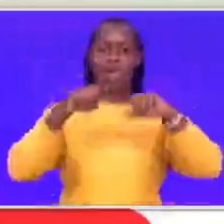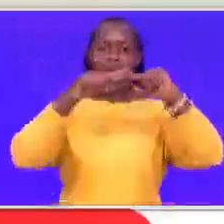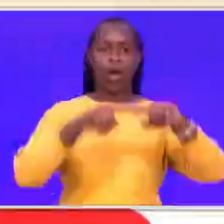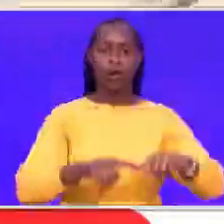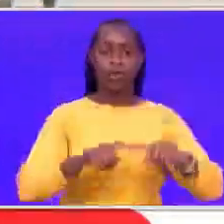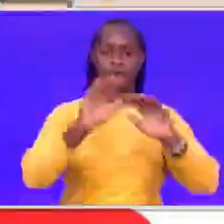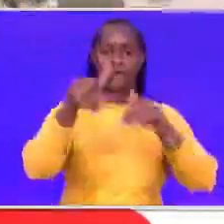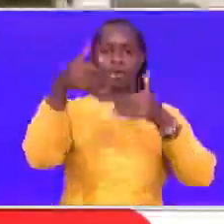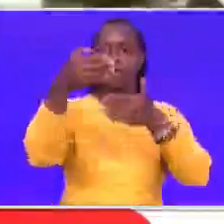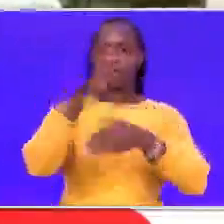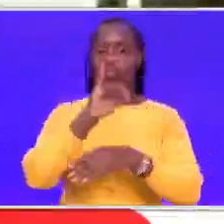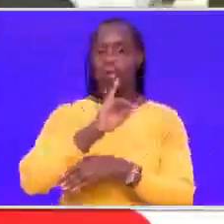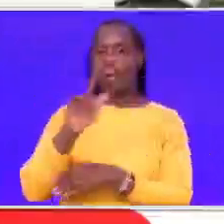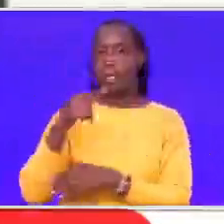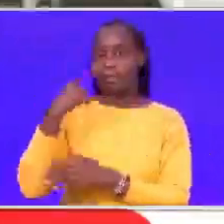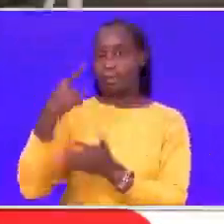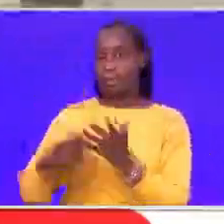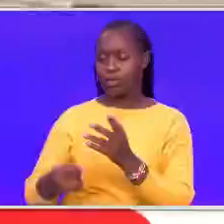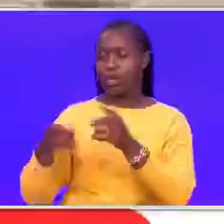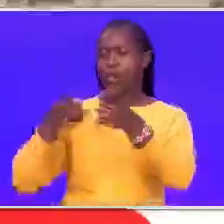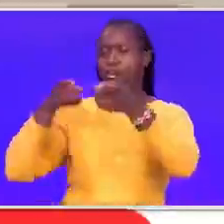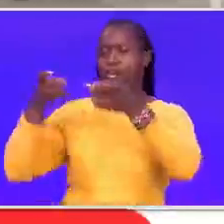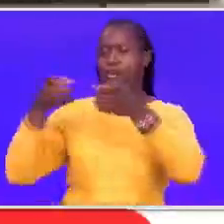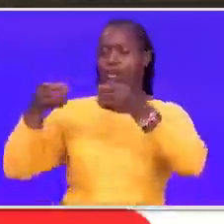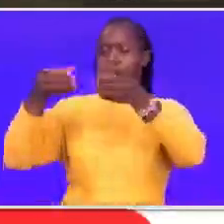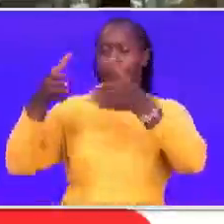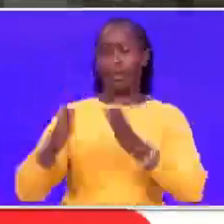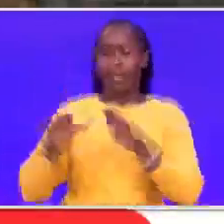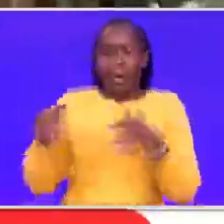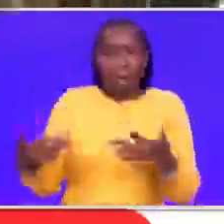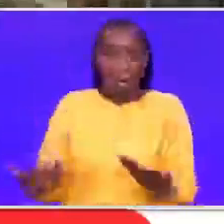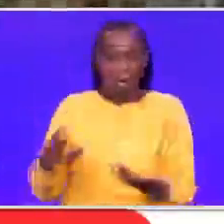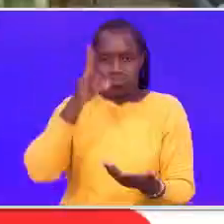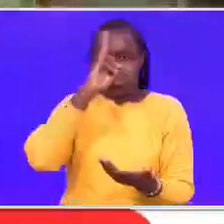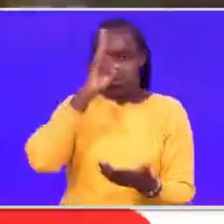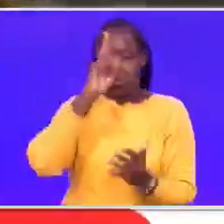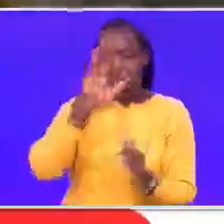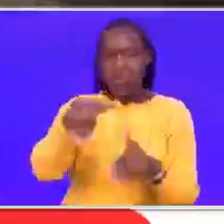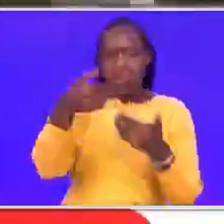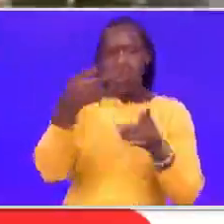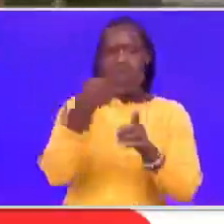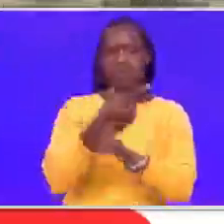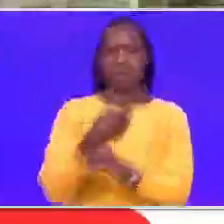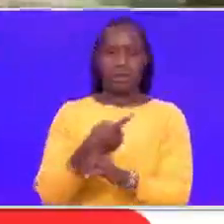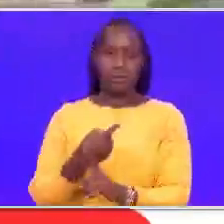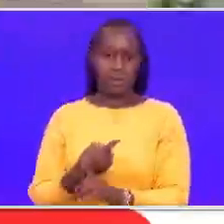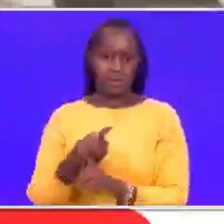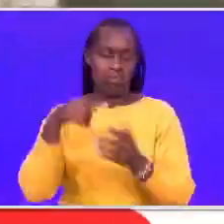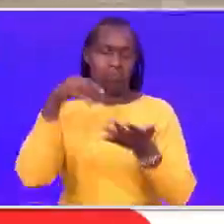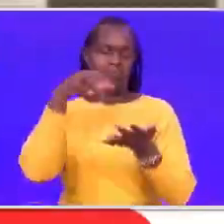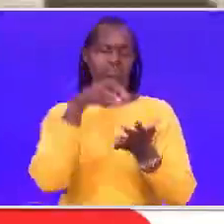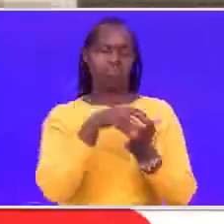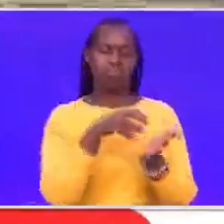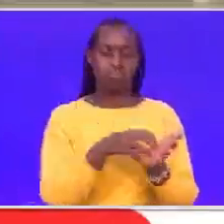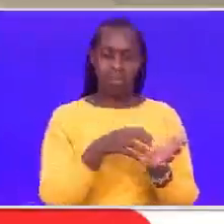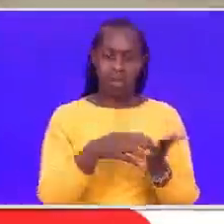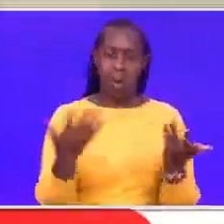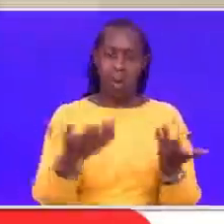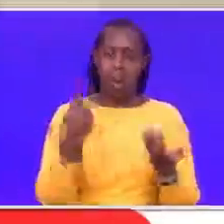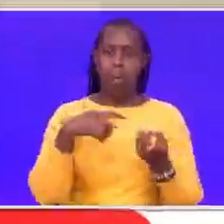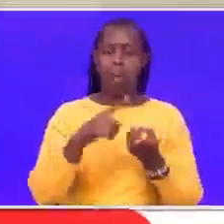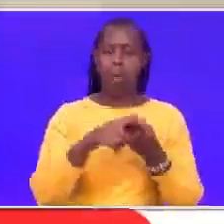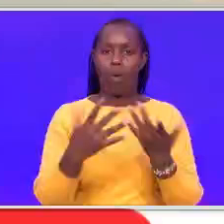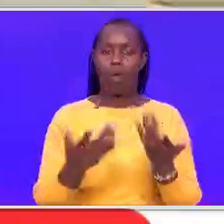provisions of the bill, the regulating officer or police will give several conditions without which the planned protest cannot